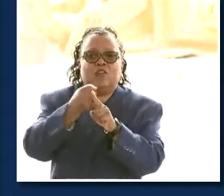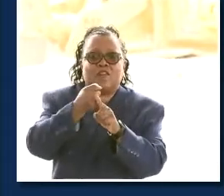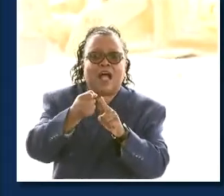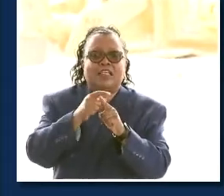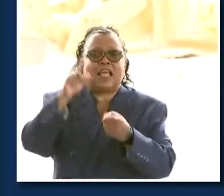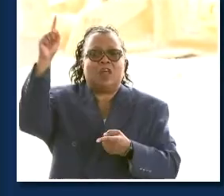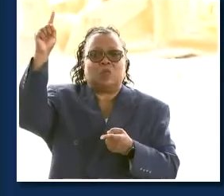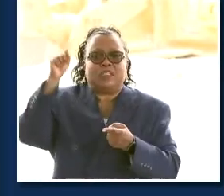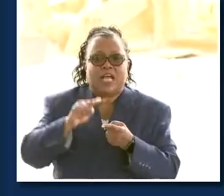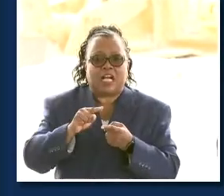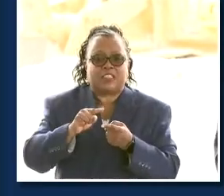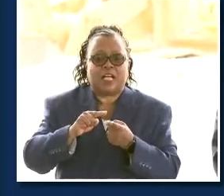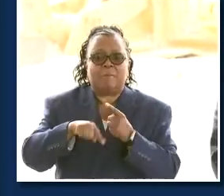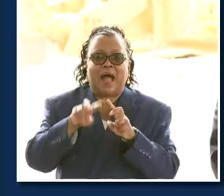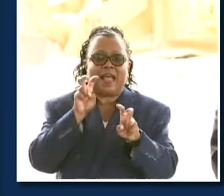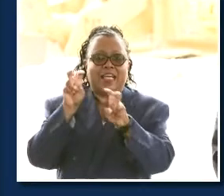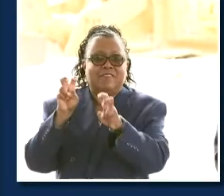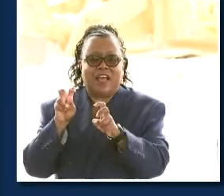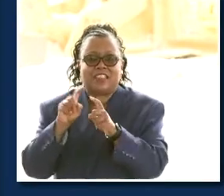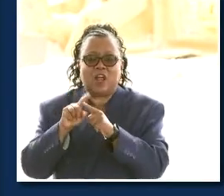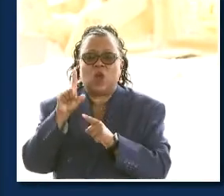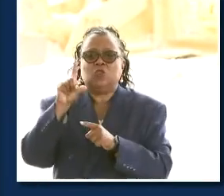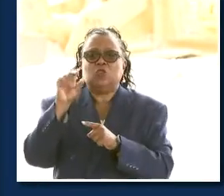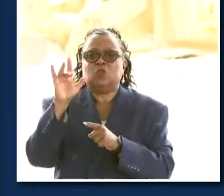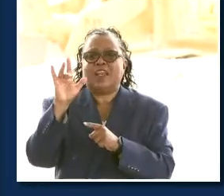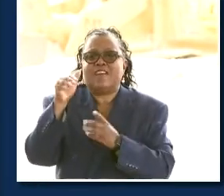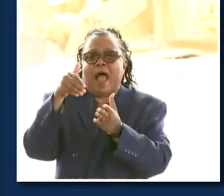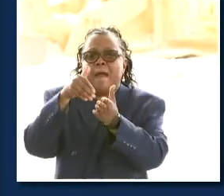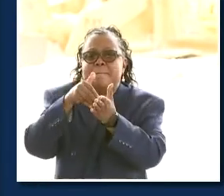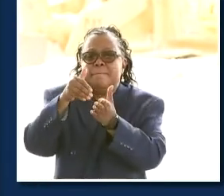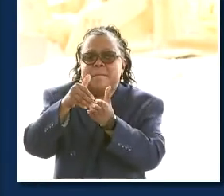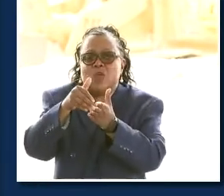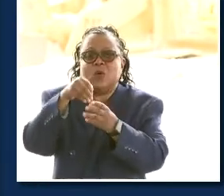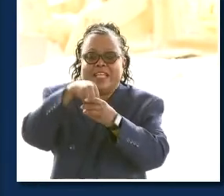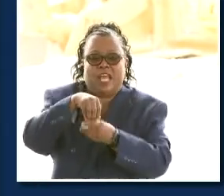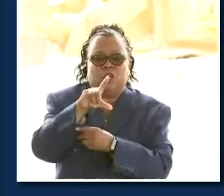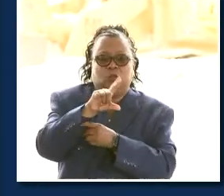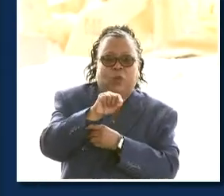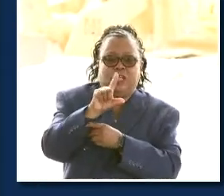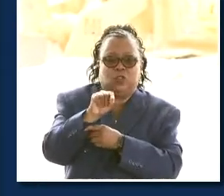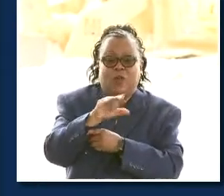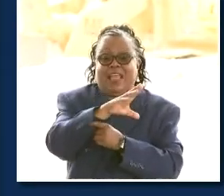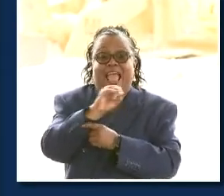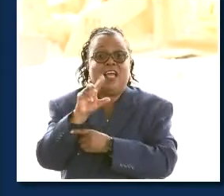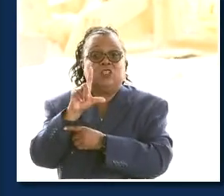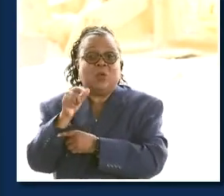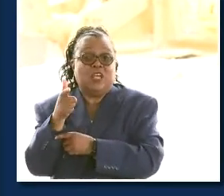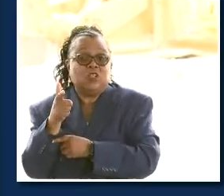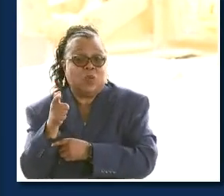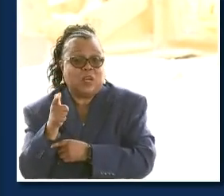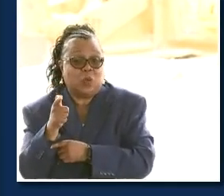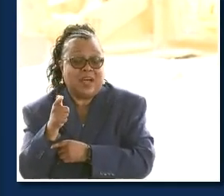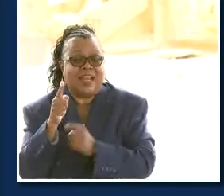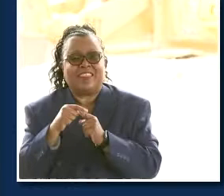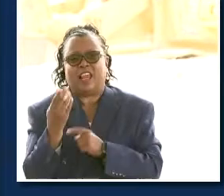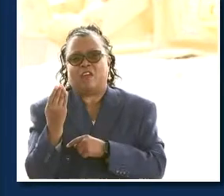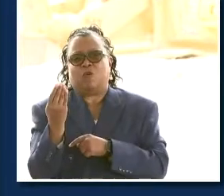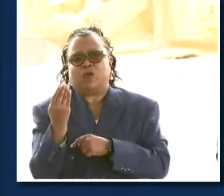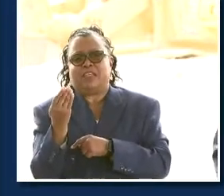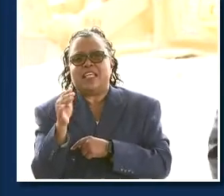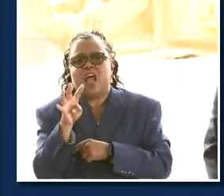and reduction by investing nearly $25 million in 2020 and 2021. That's a